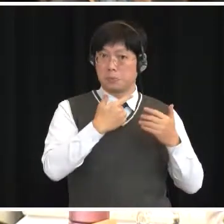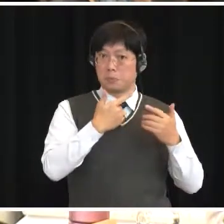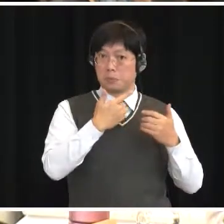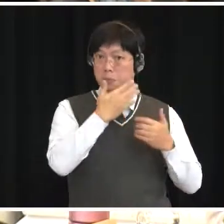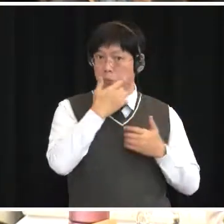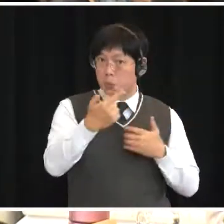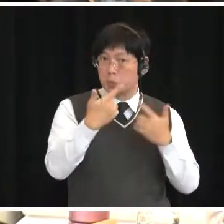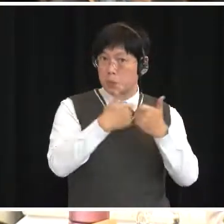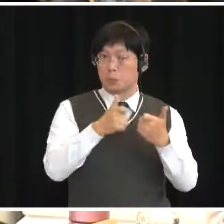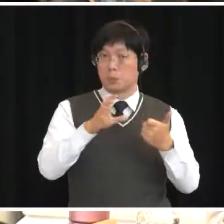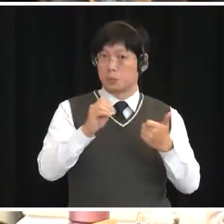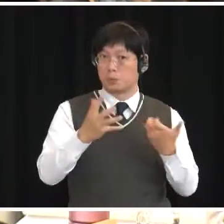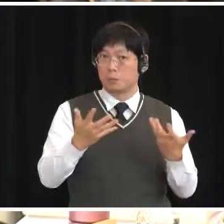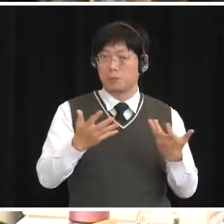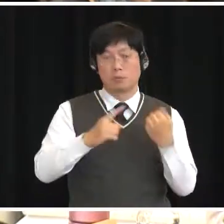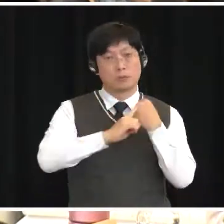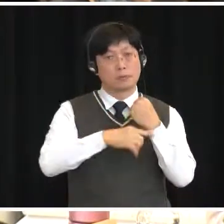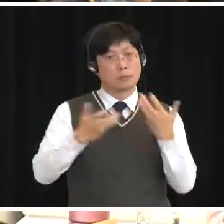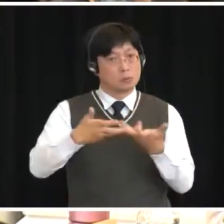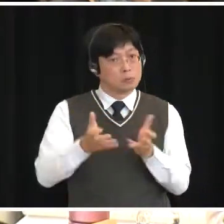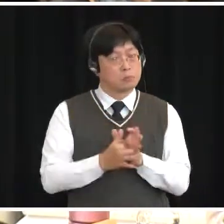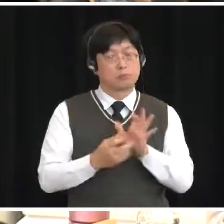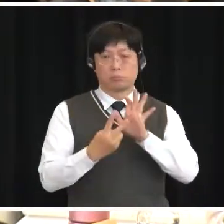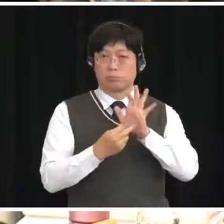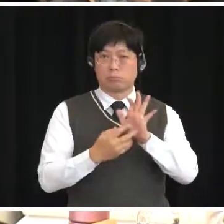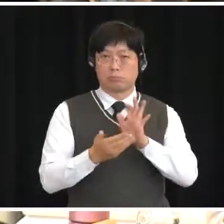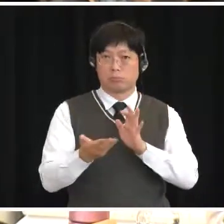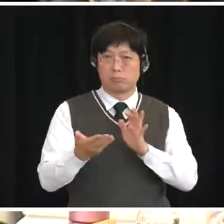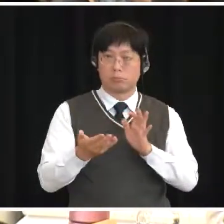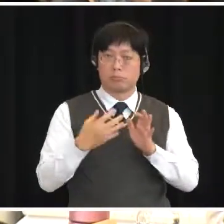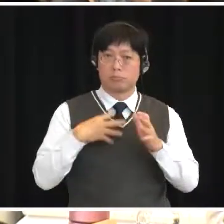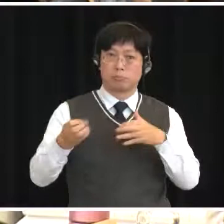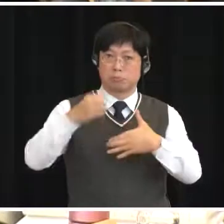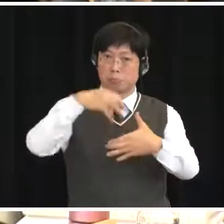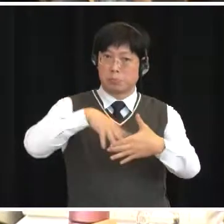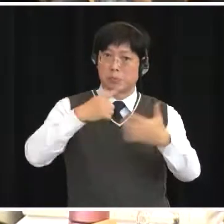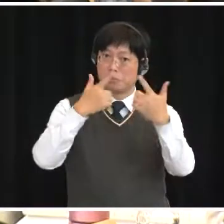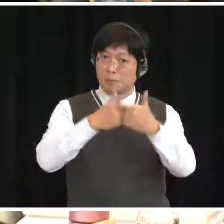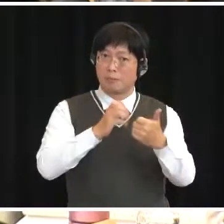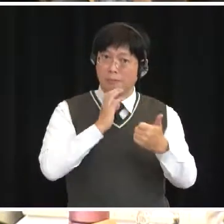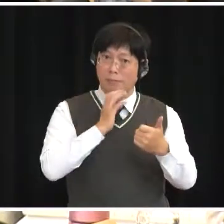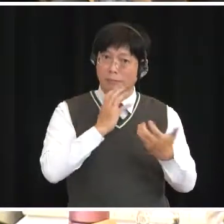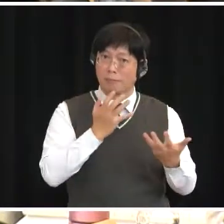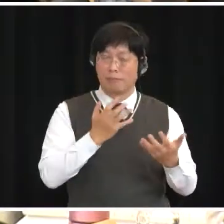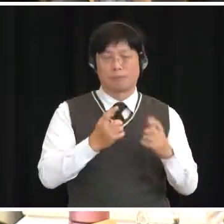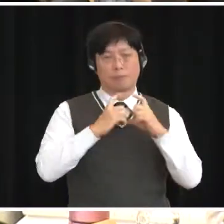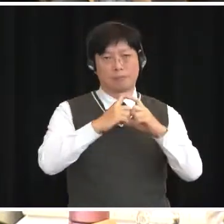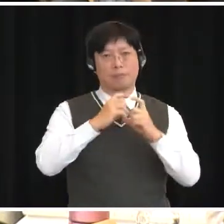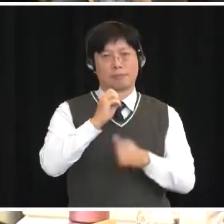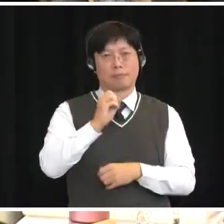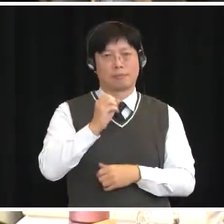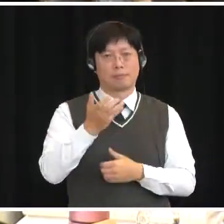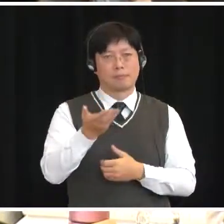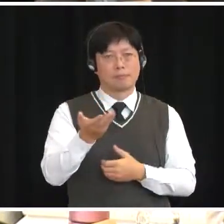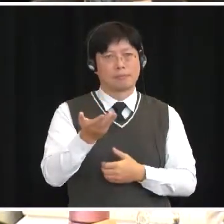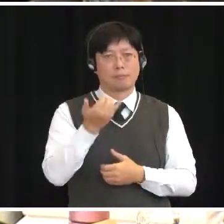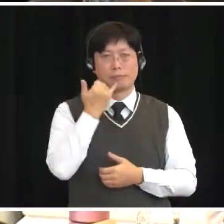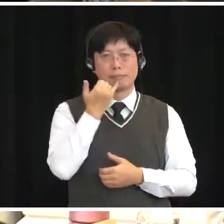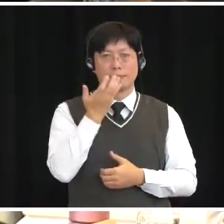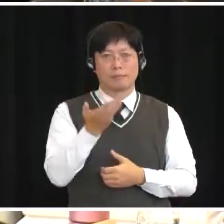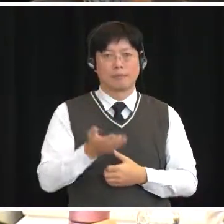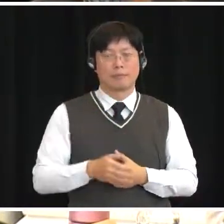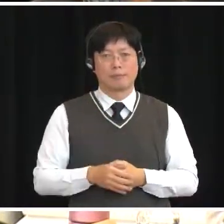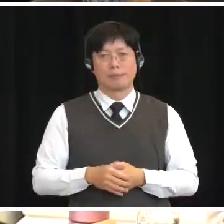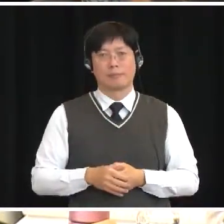with their properties. And does these meet the best interest of child? Maybe